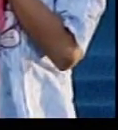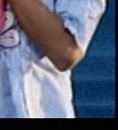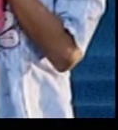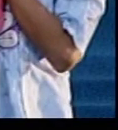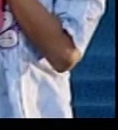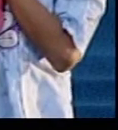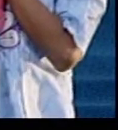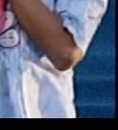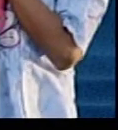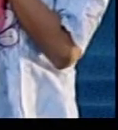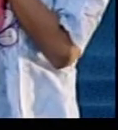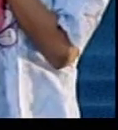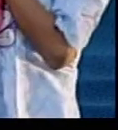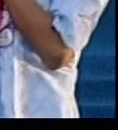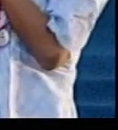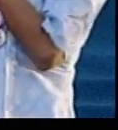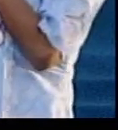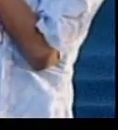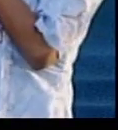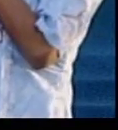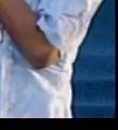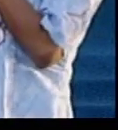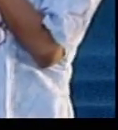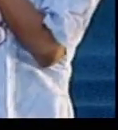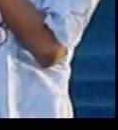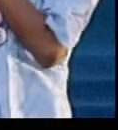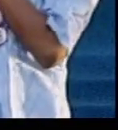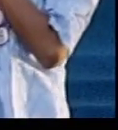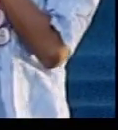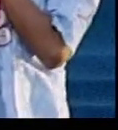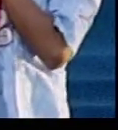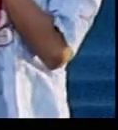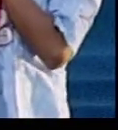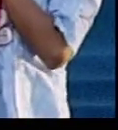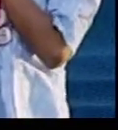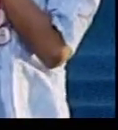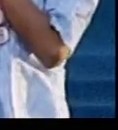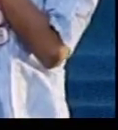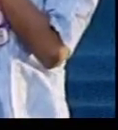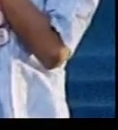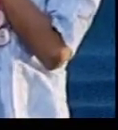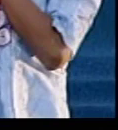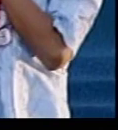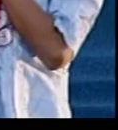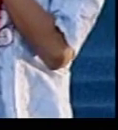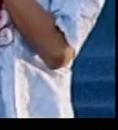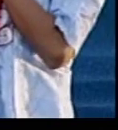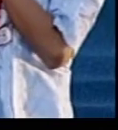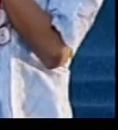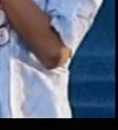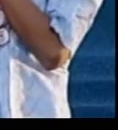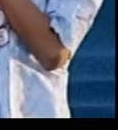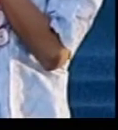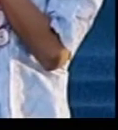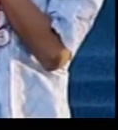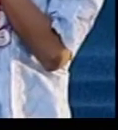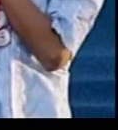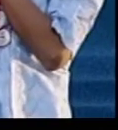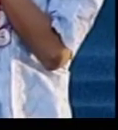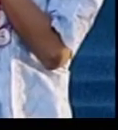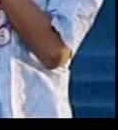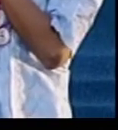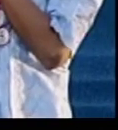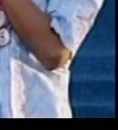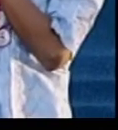papa julo be mi wo arabirin ti en wo yi lati 2019 ne won